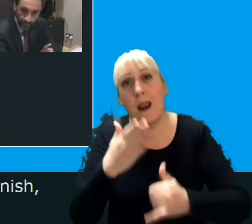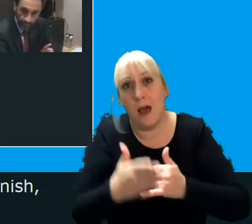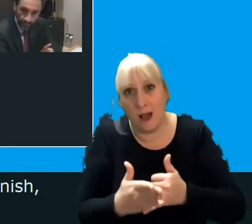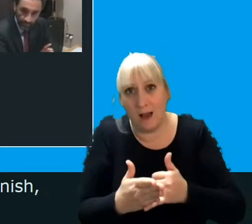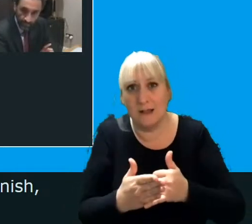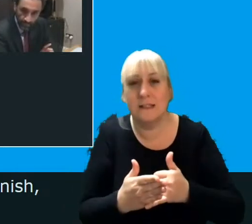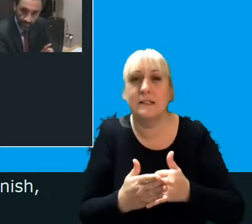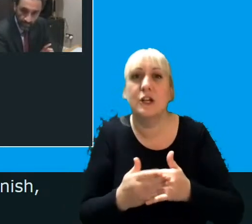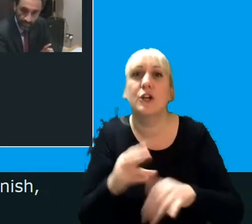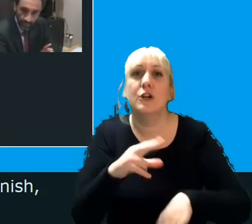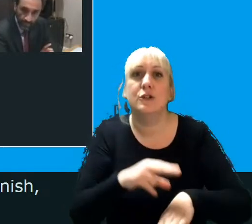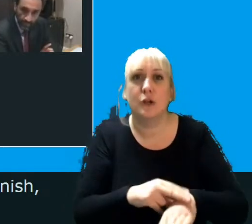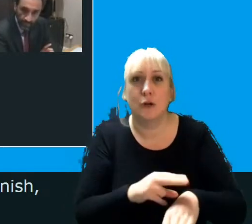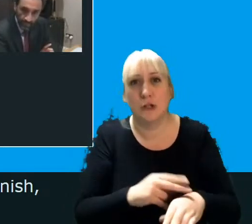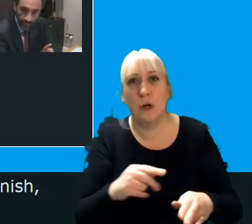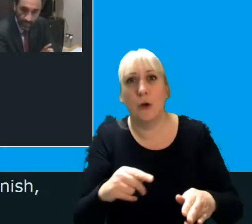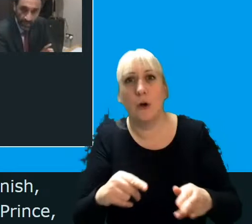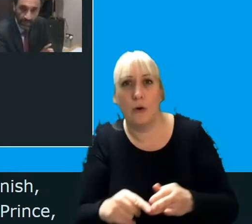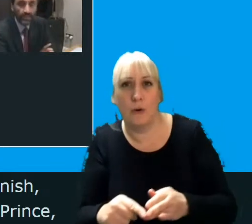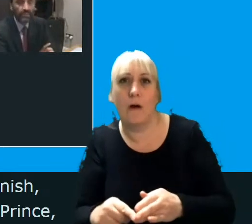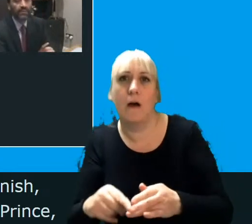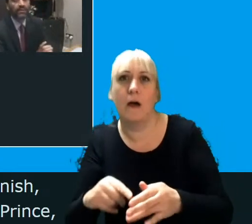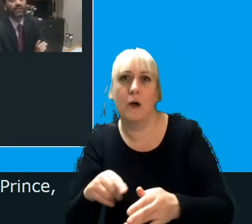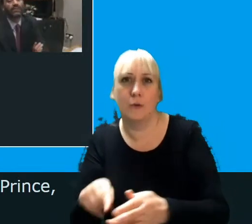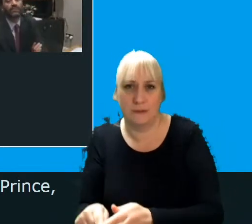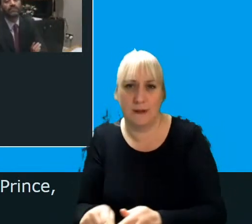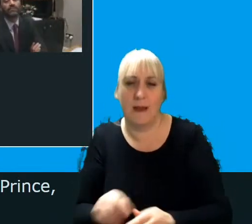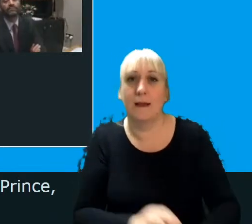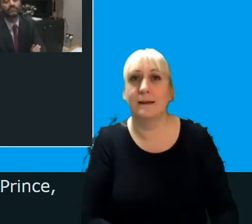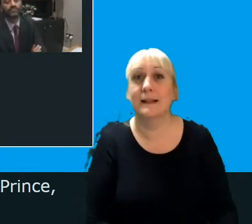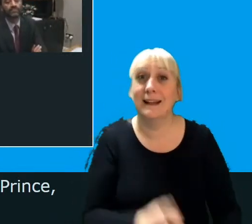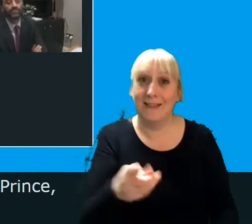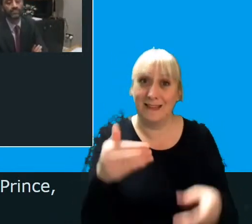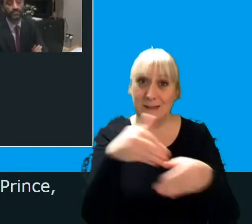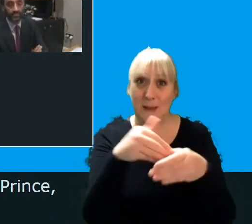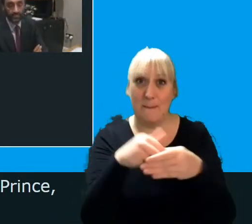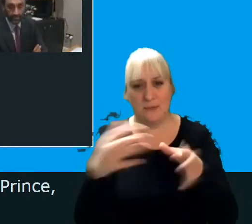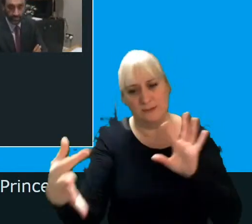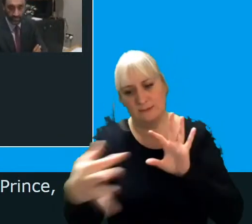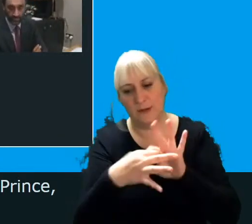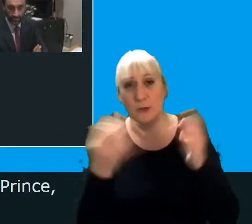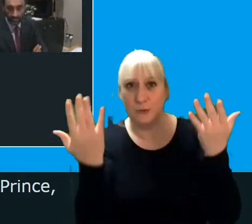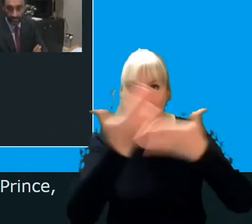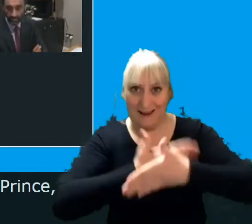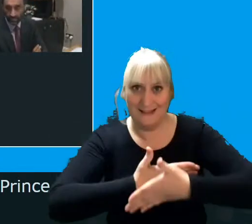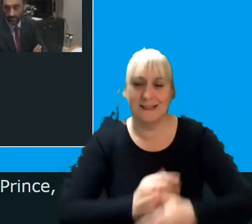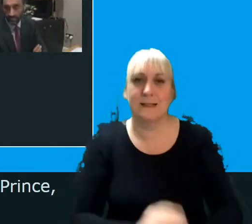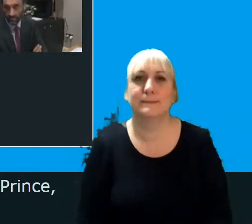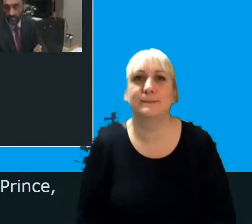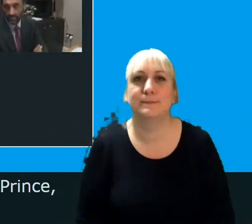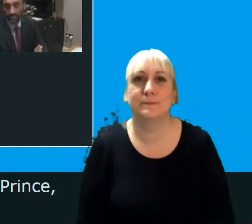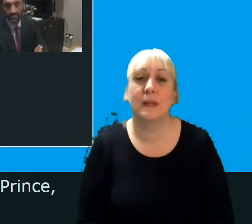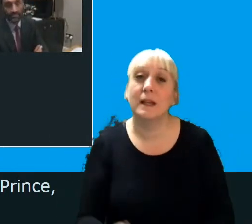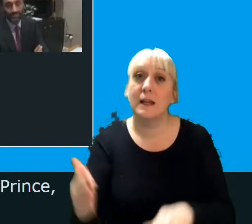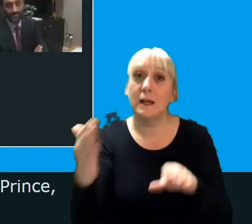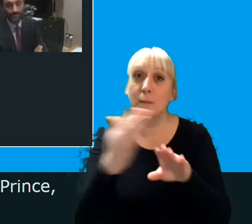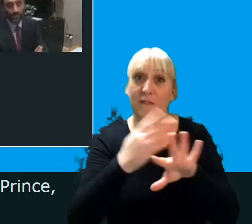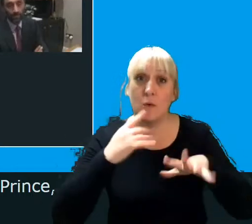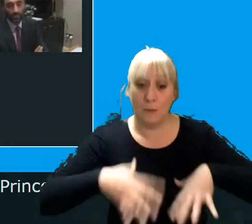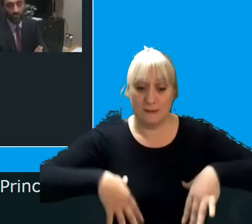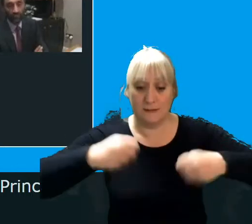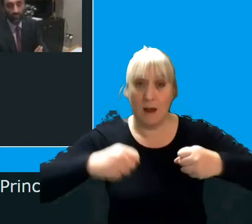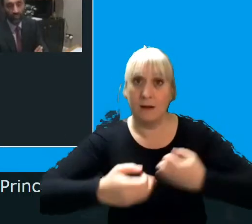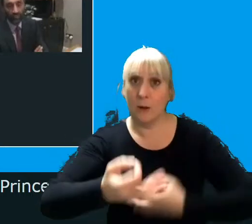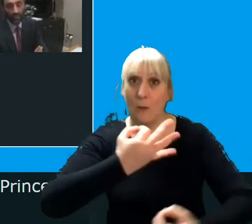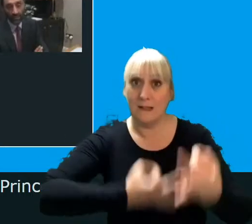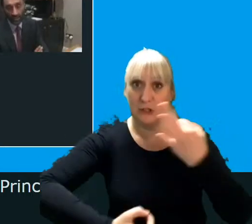Onkar Sahota. These are the members who are virtually with us tonight. Before we begin our questions, I wanted to